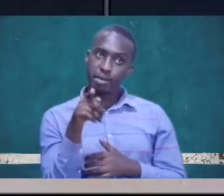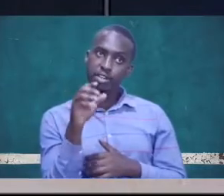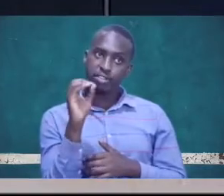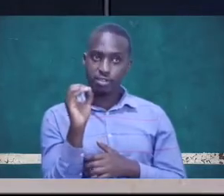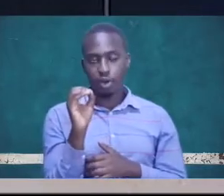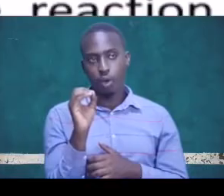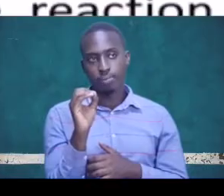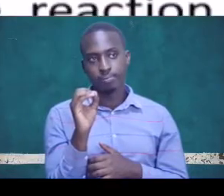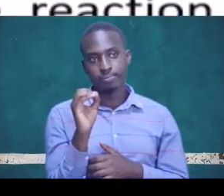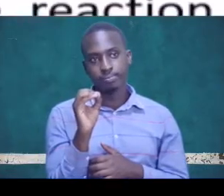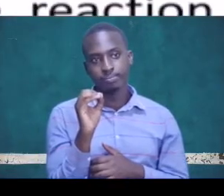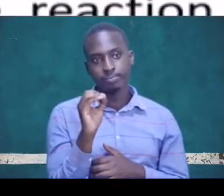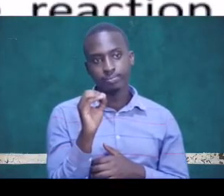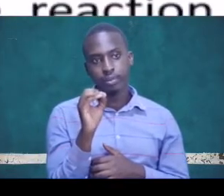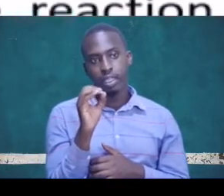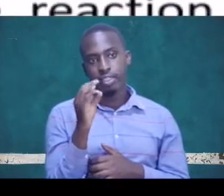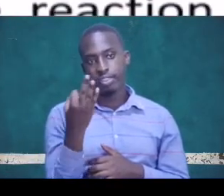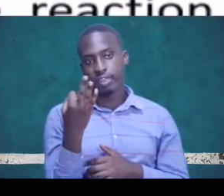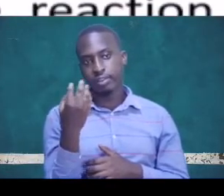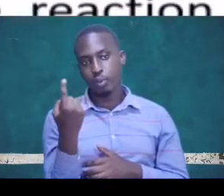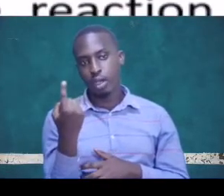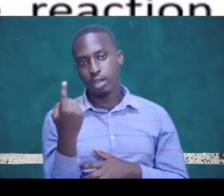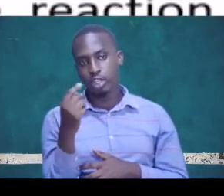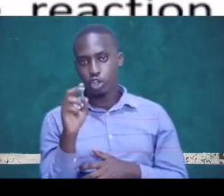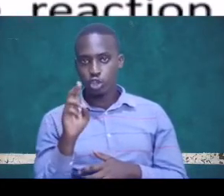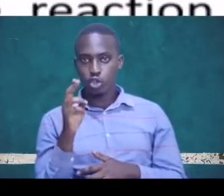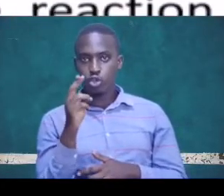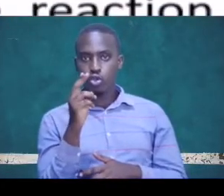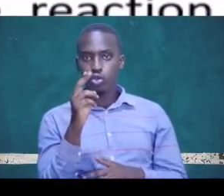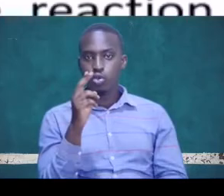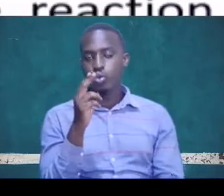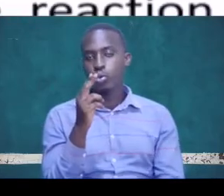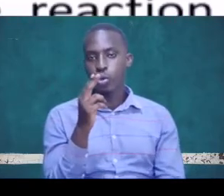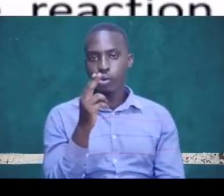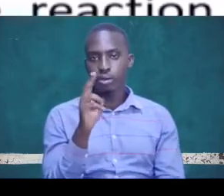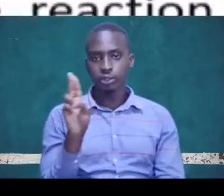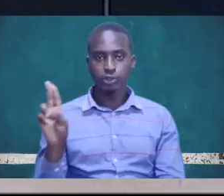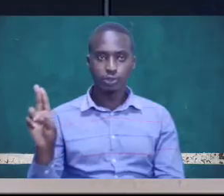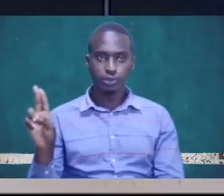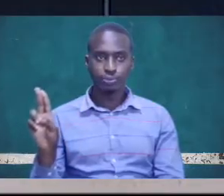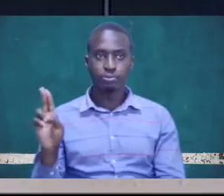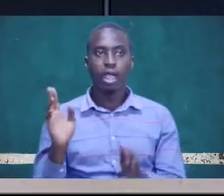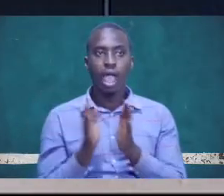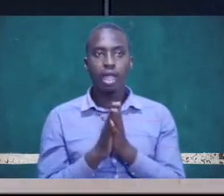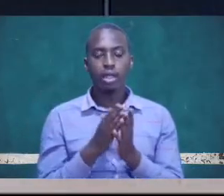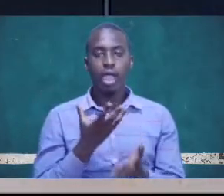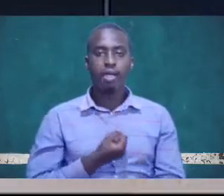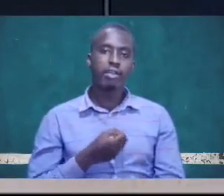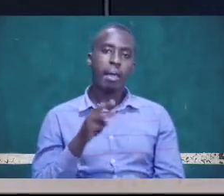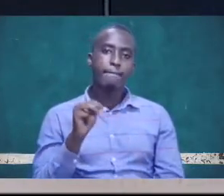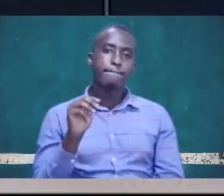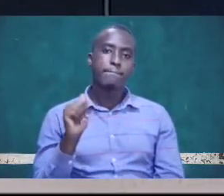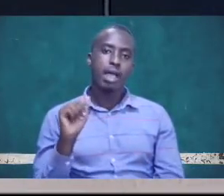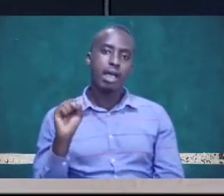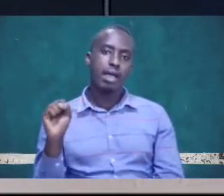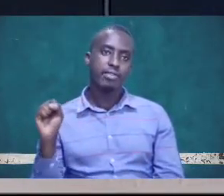5.0, that is 31 U. And then here there is a mass, the mass of